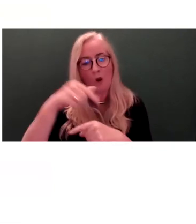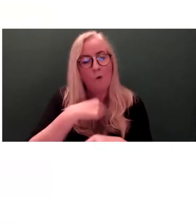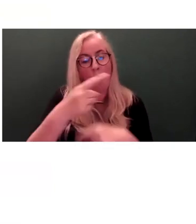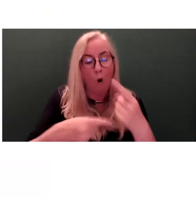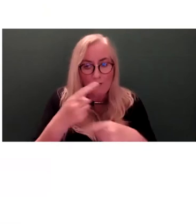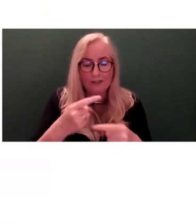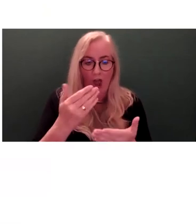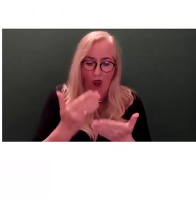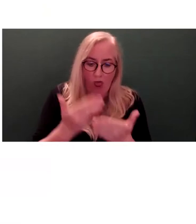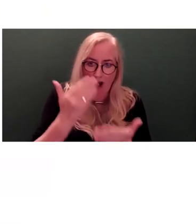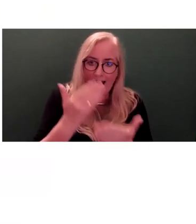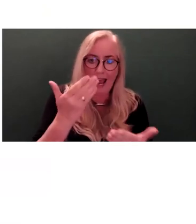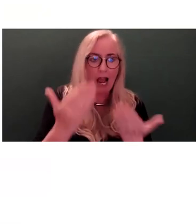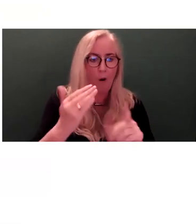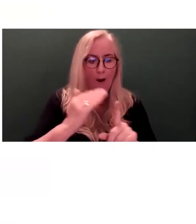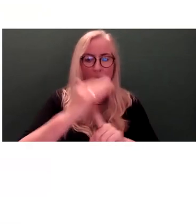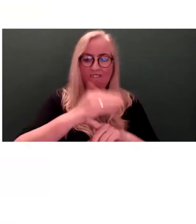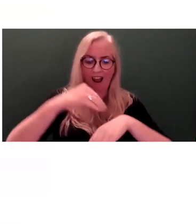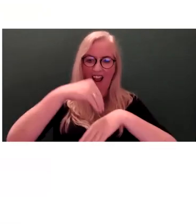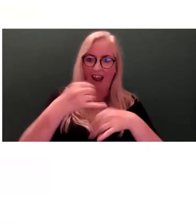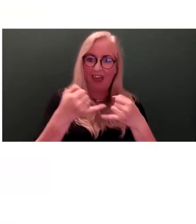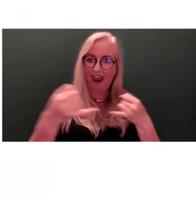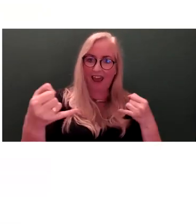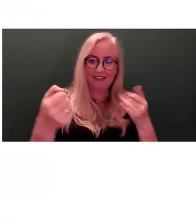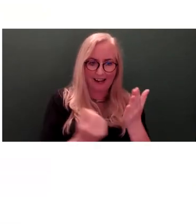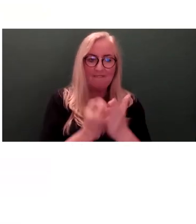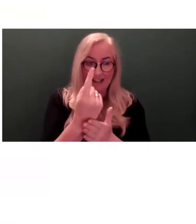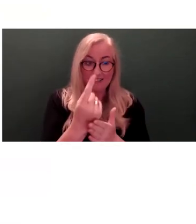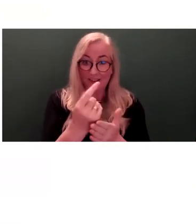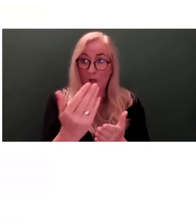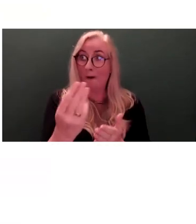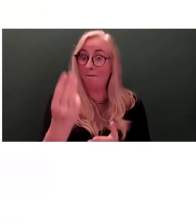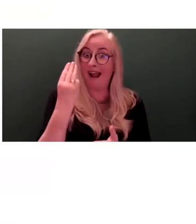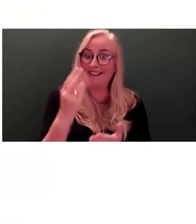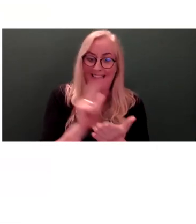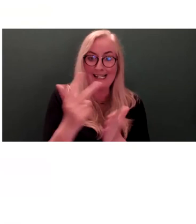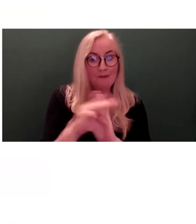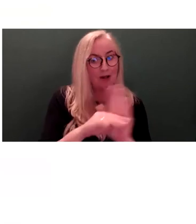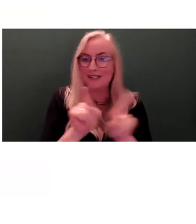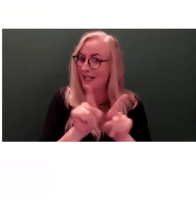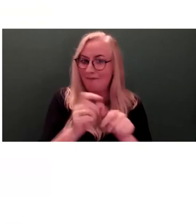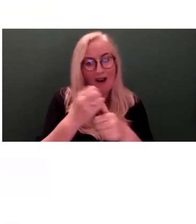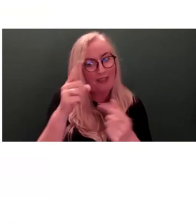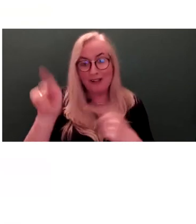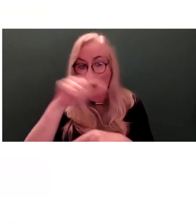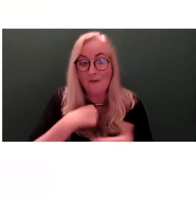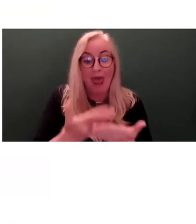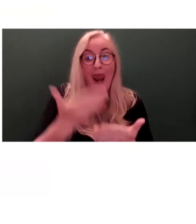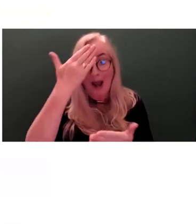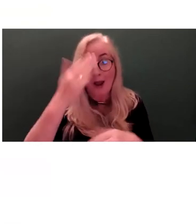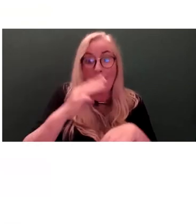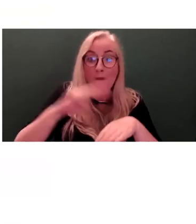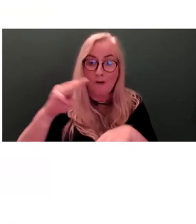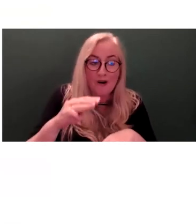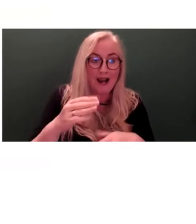to how to improve its online events. And over the last 18 months, like everybody, we've learned a lot more about better use